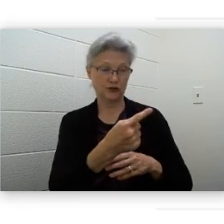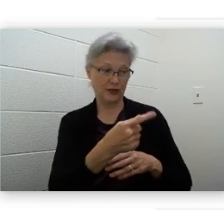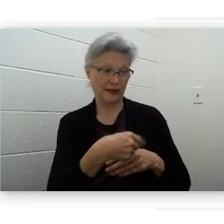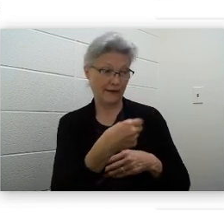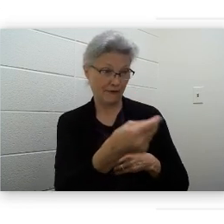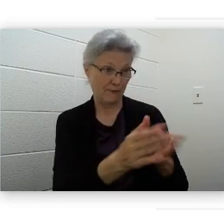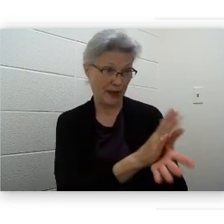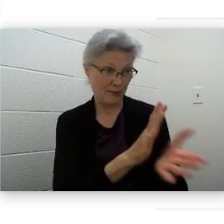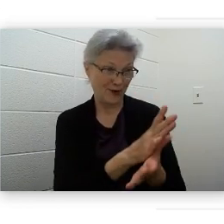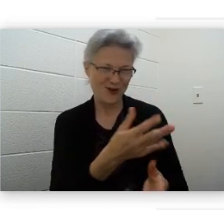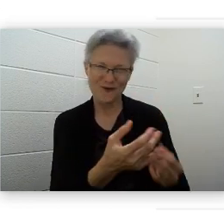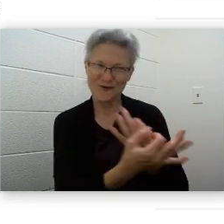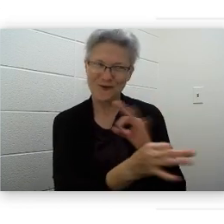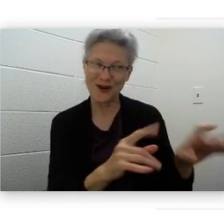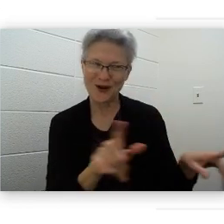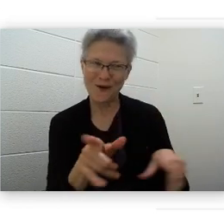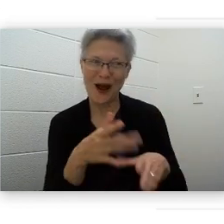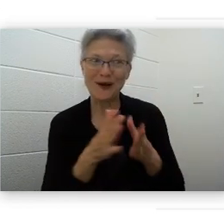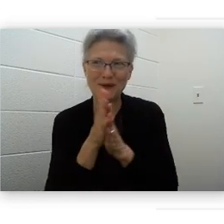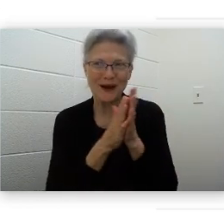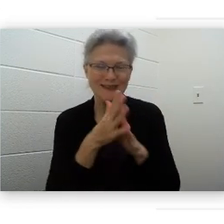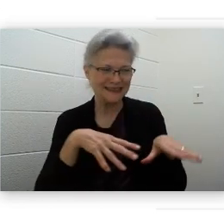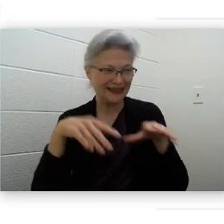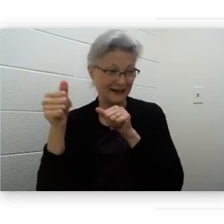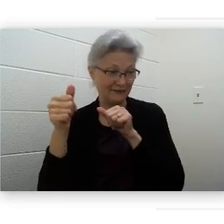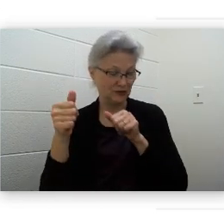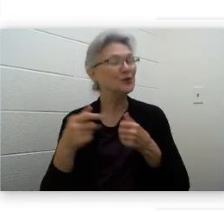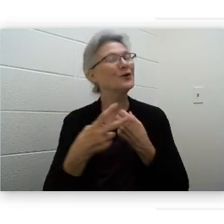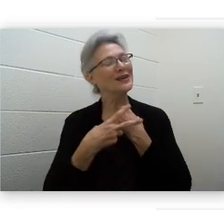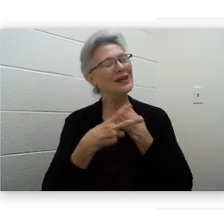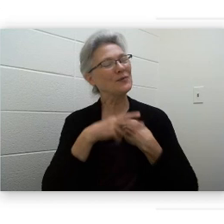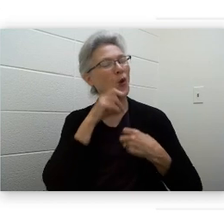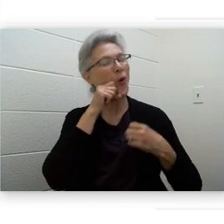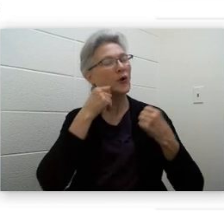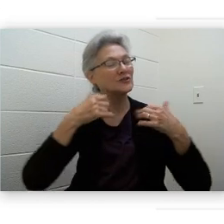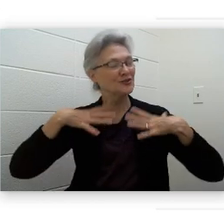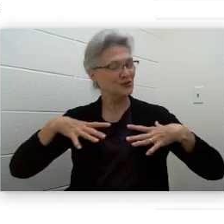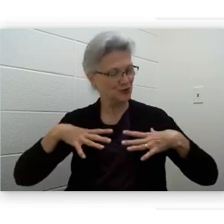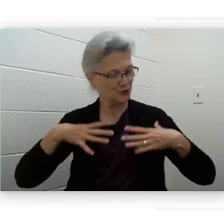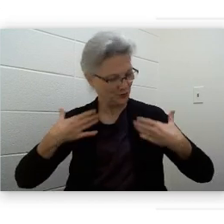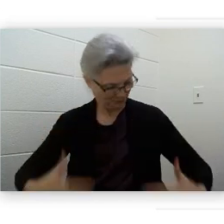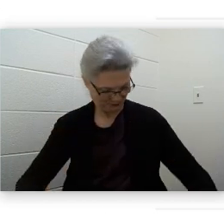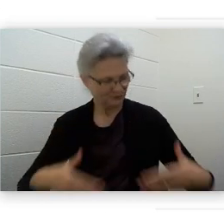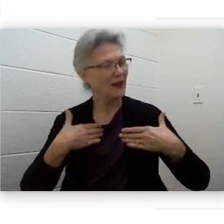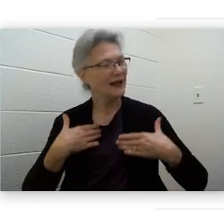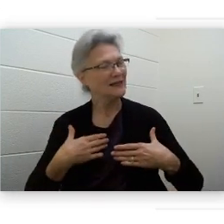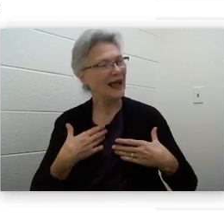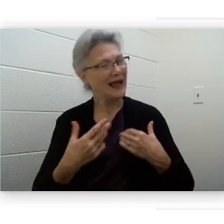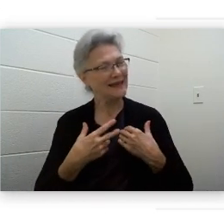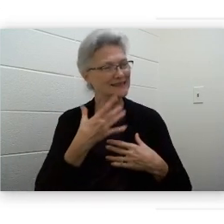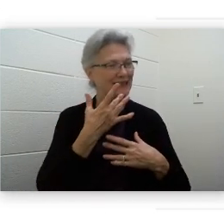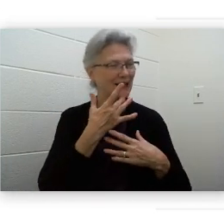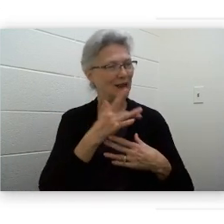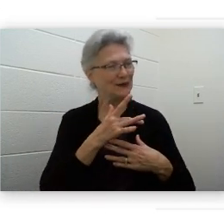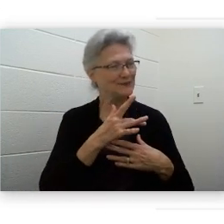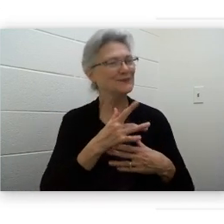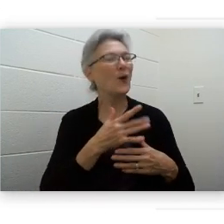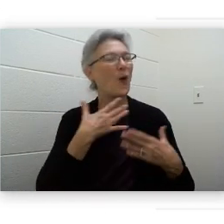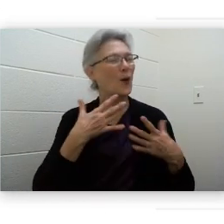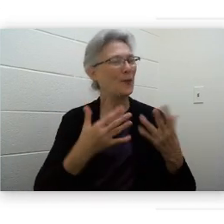to get out of here, so you can just keep the orange suit as a souvenir or burn it, whatever you want. Good luck,